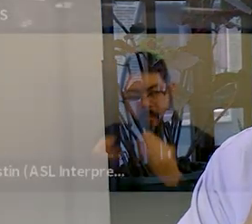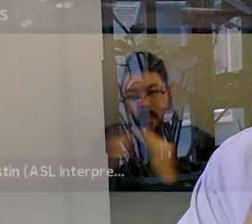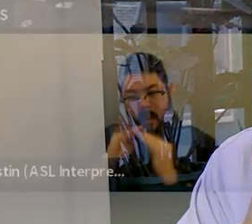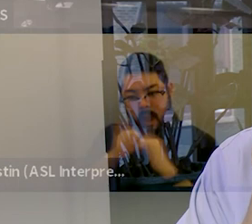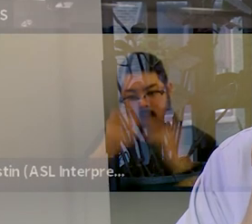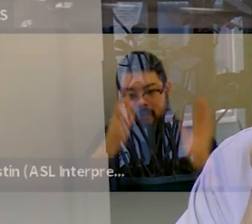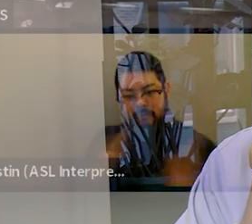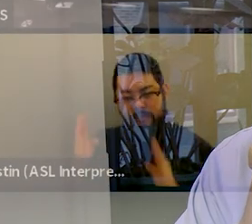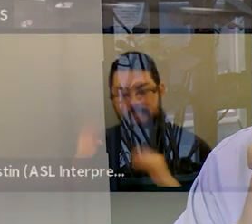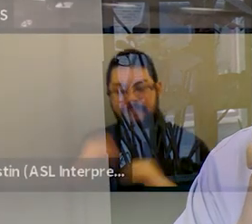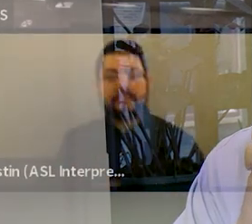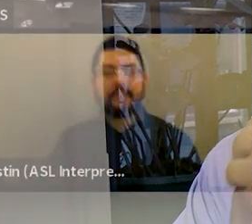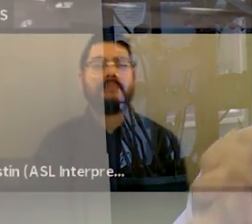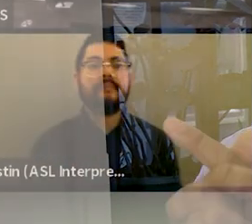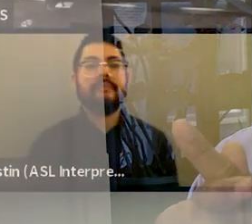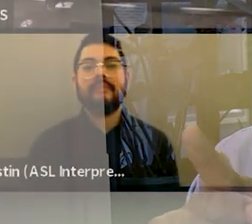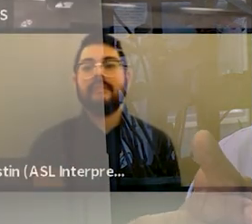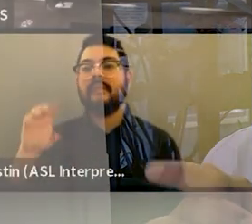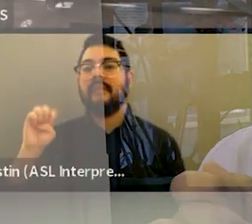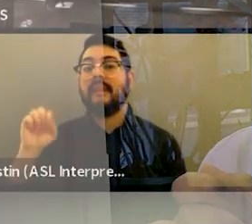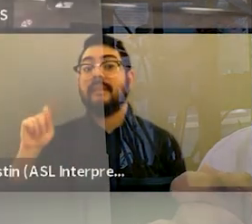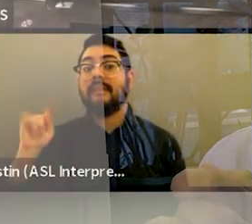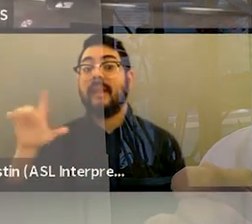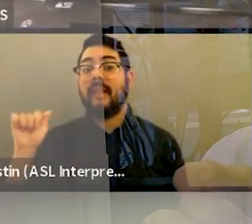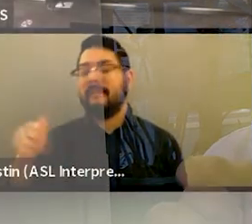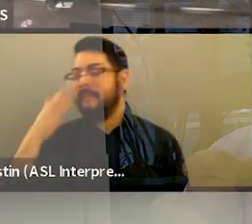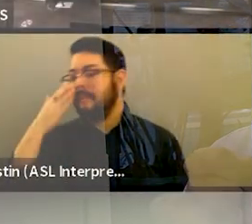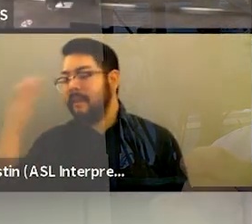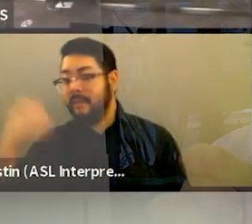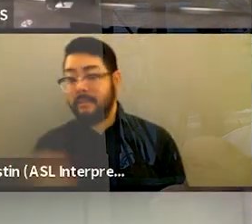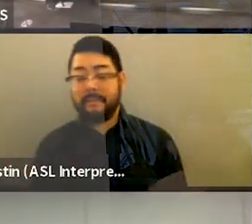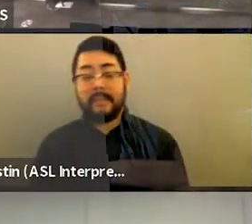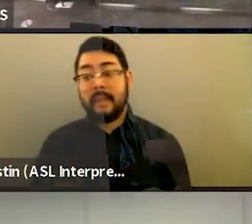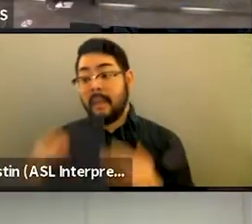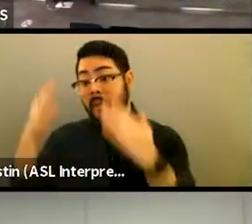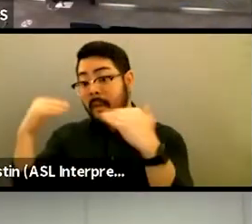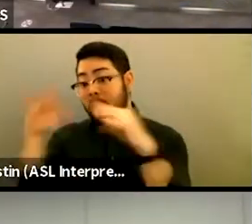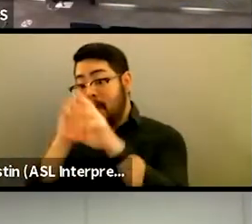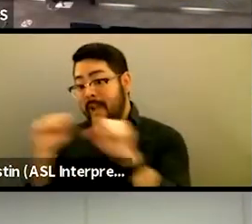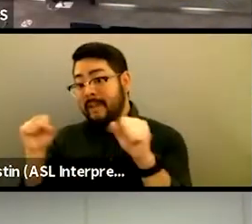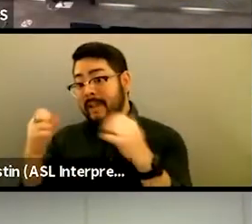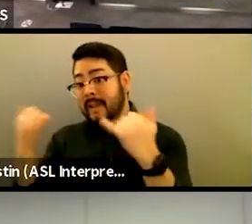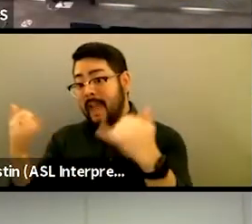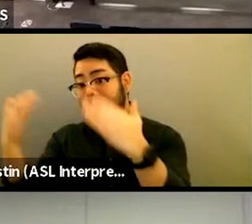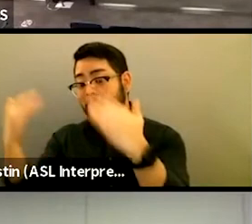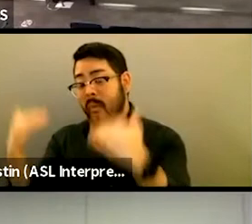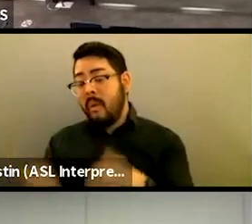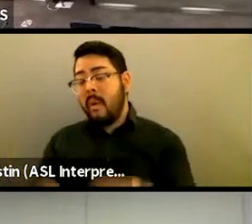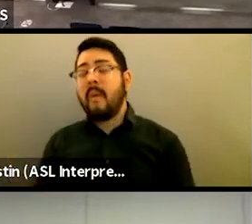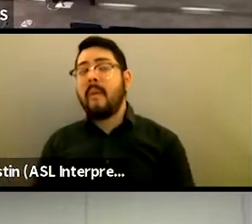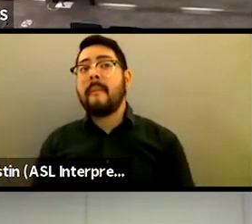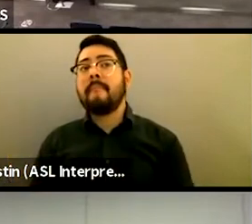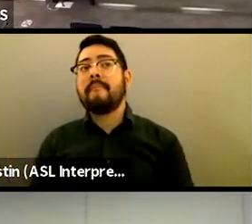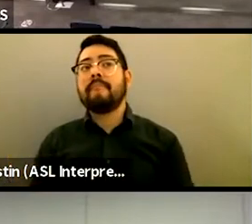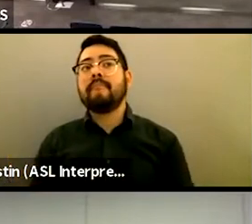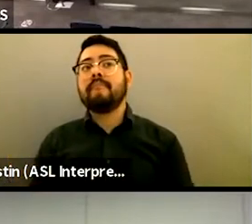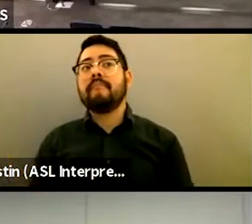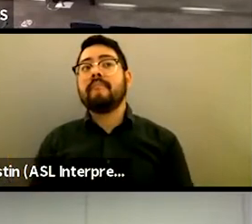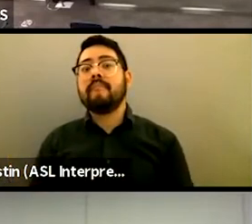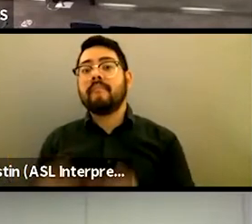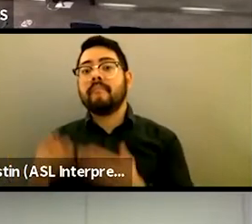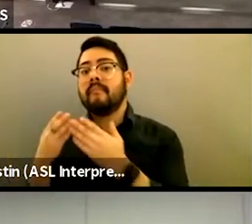Thank you, Troy. Thank you for your comments. Mr. President, we will now proceed with the speakers from the